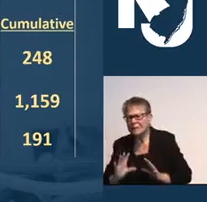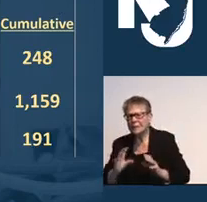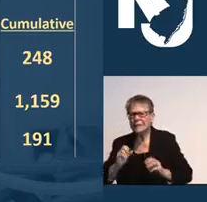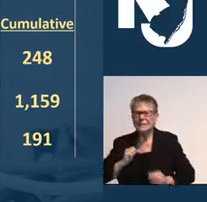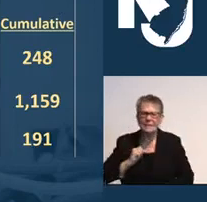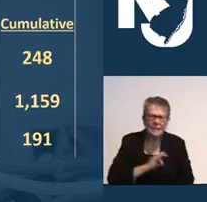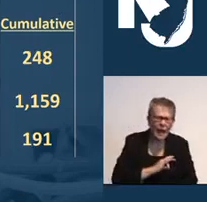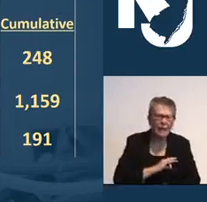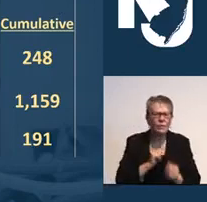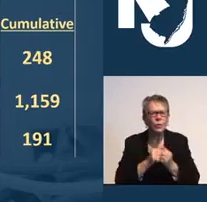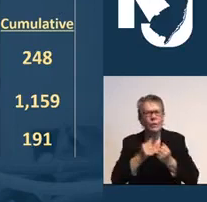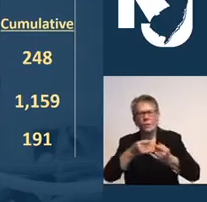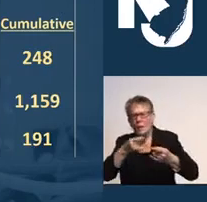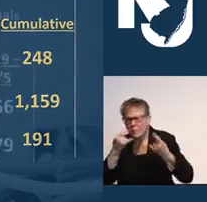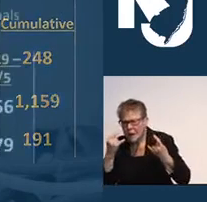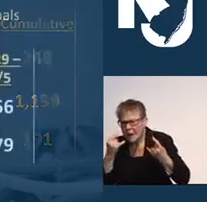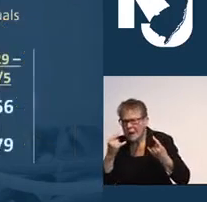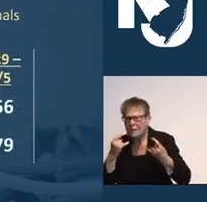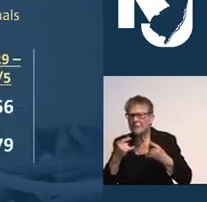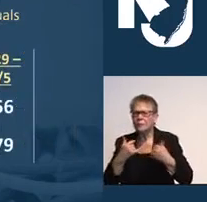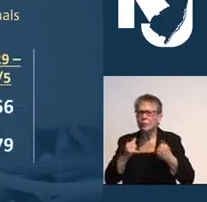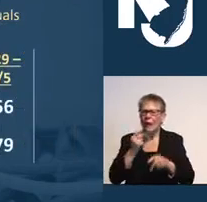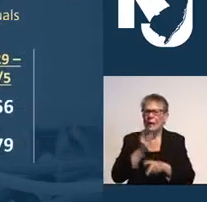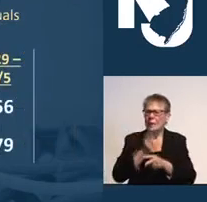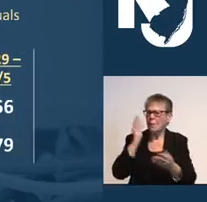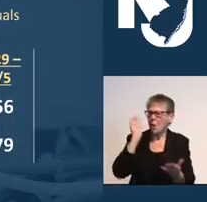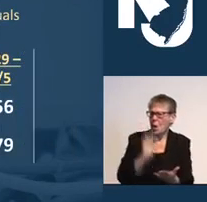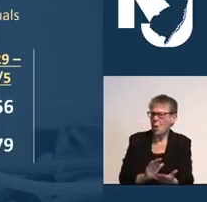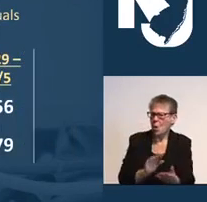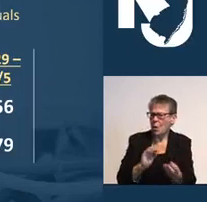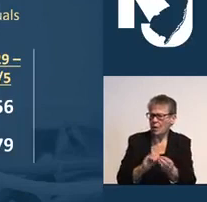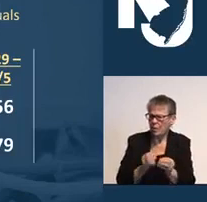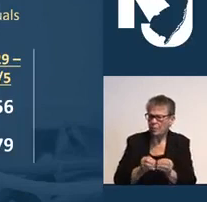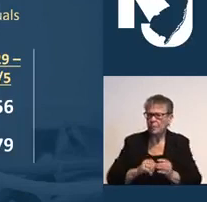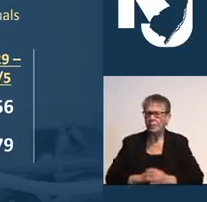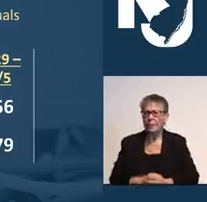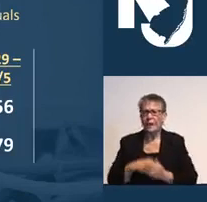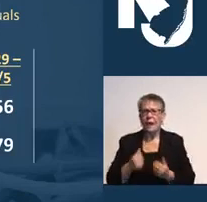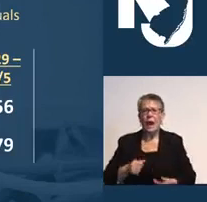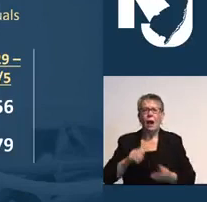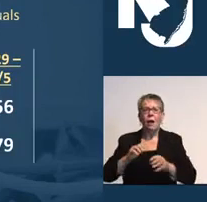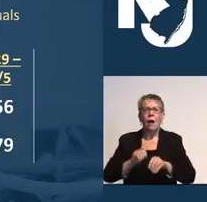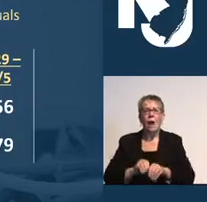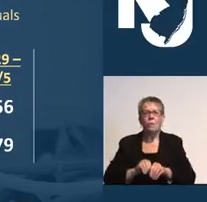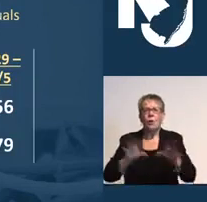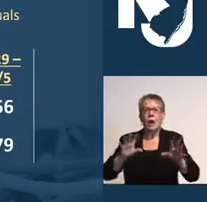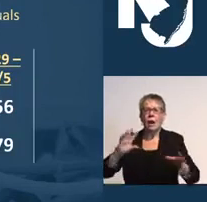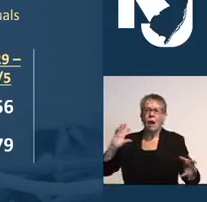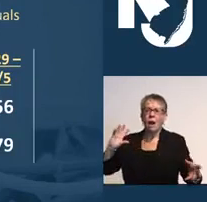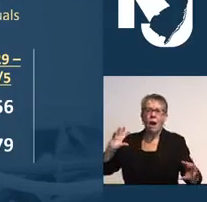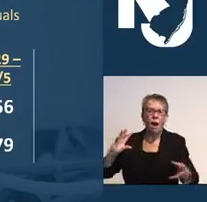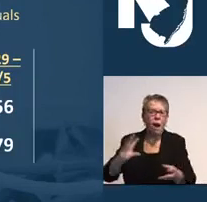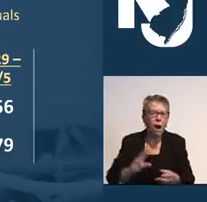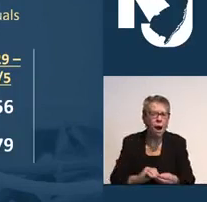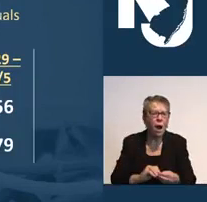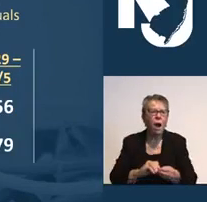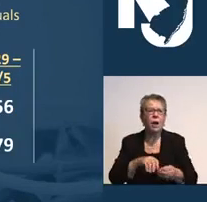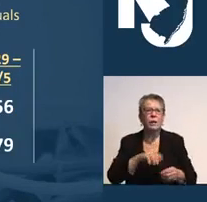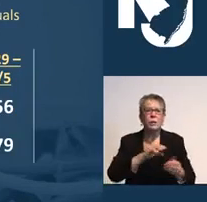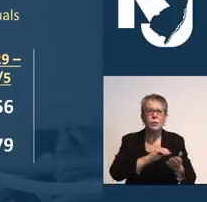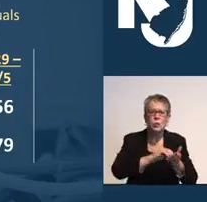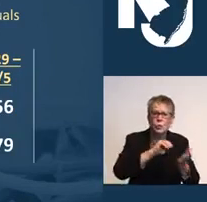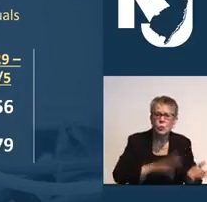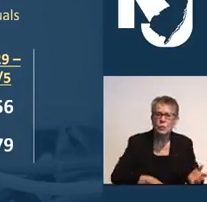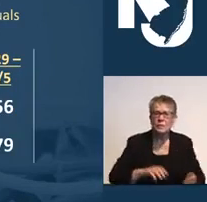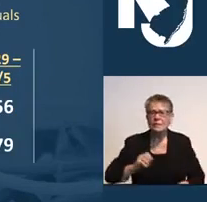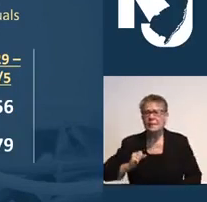communities. When we zoom out to look at the total reported cases among students and staff, regardless of where and how these